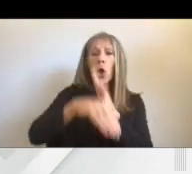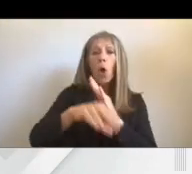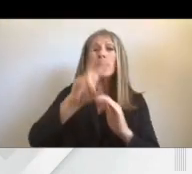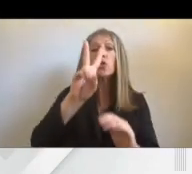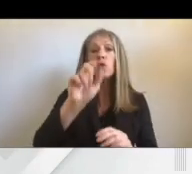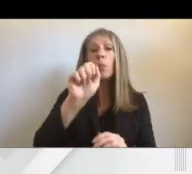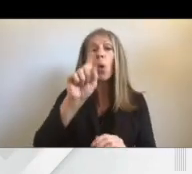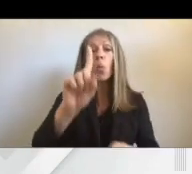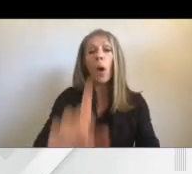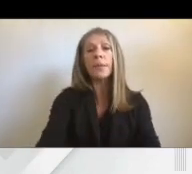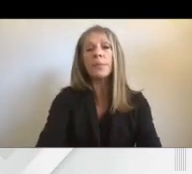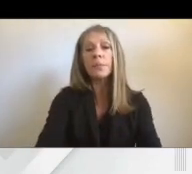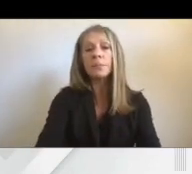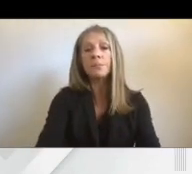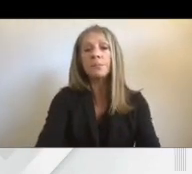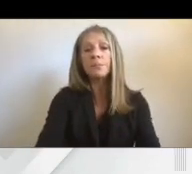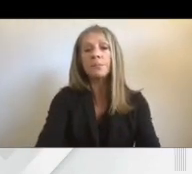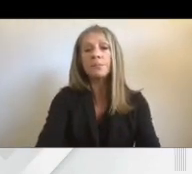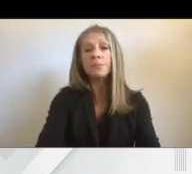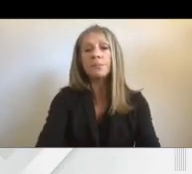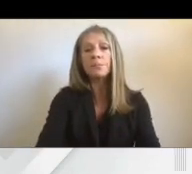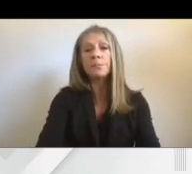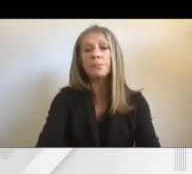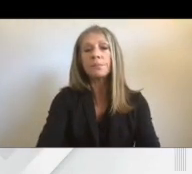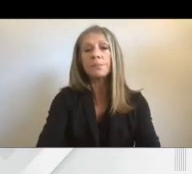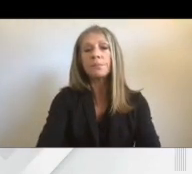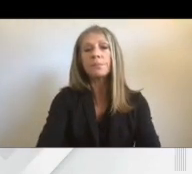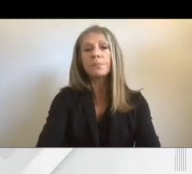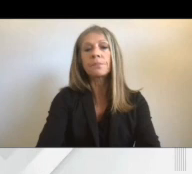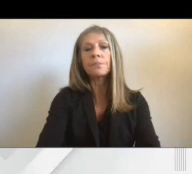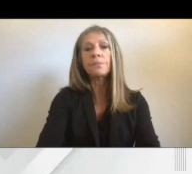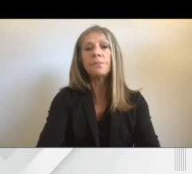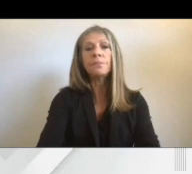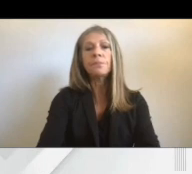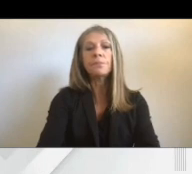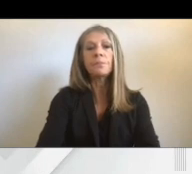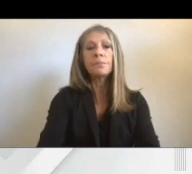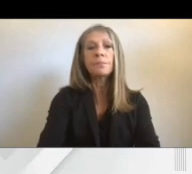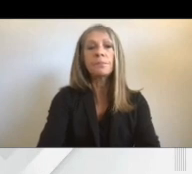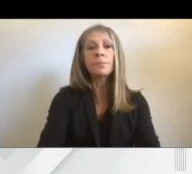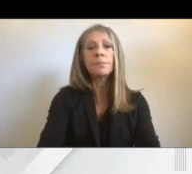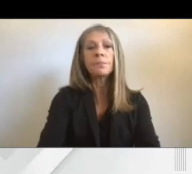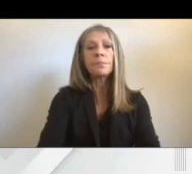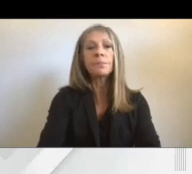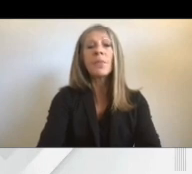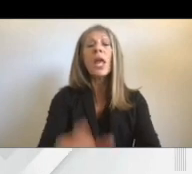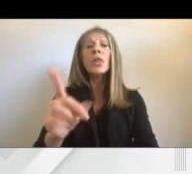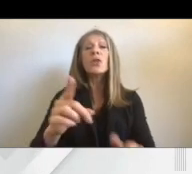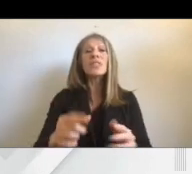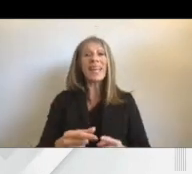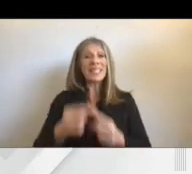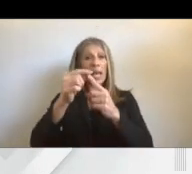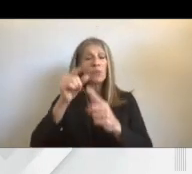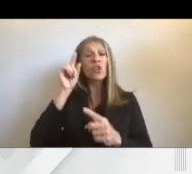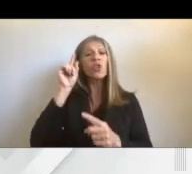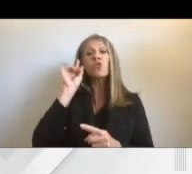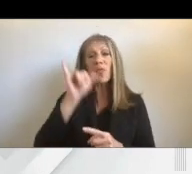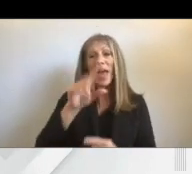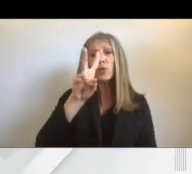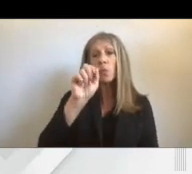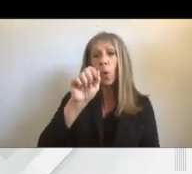2.1%. There is an exception to that